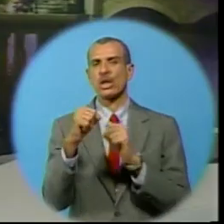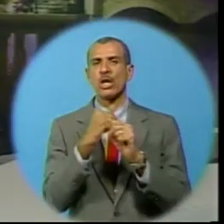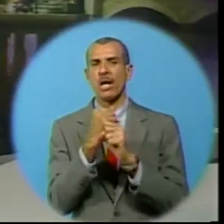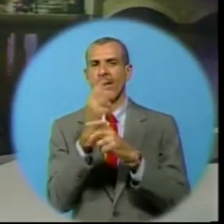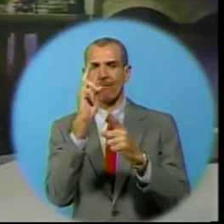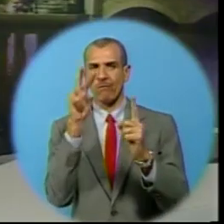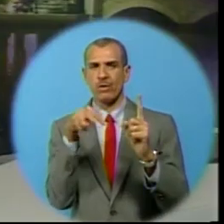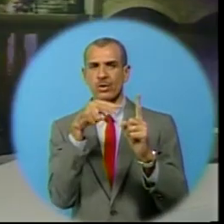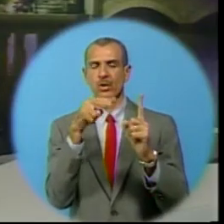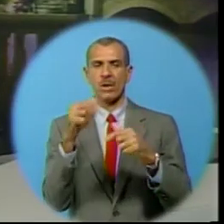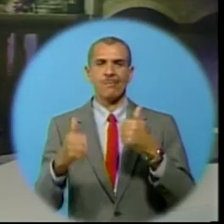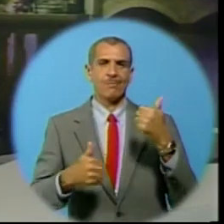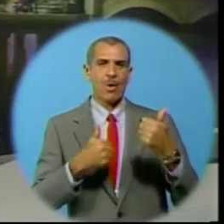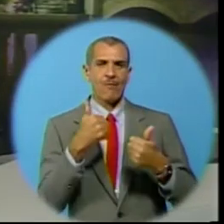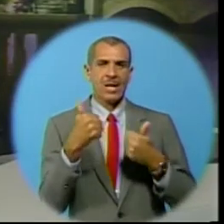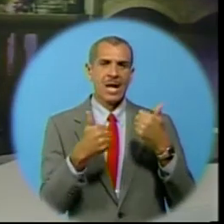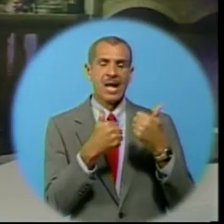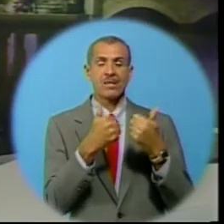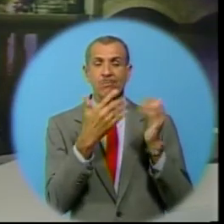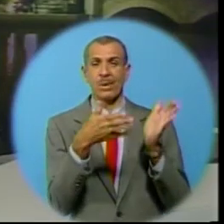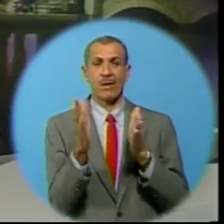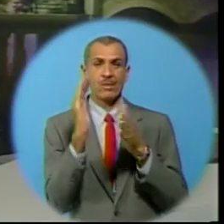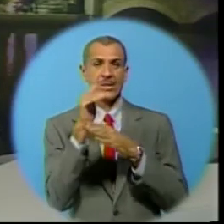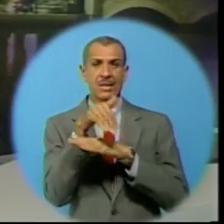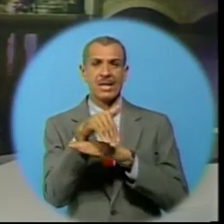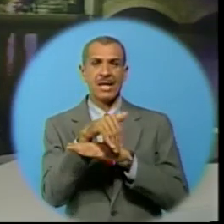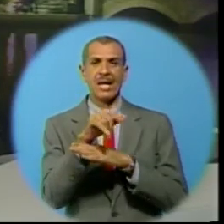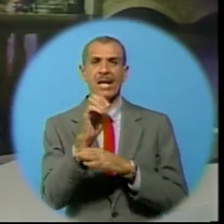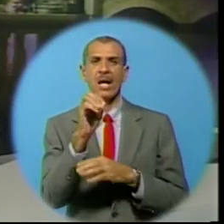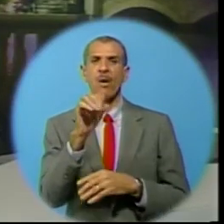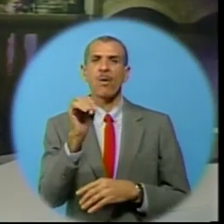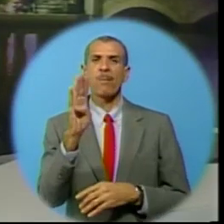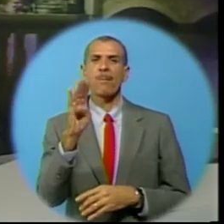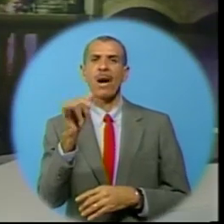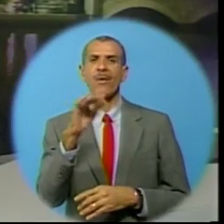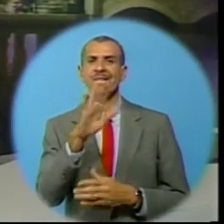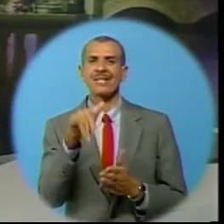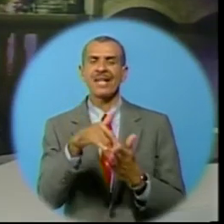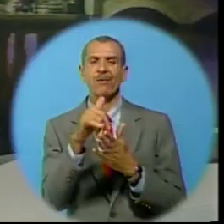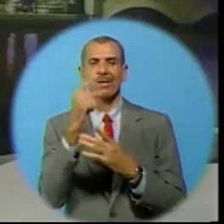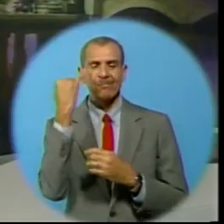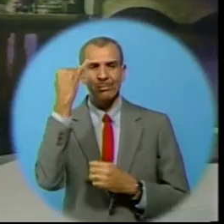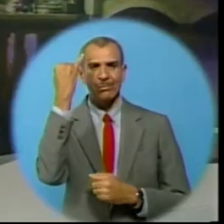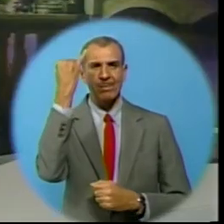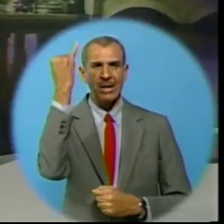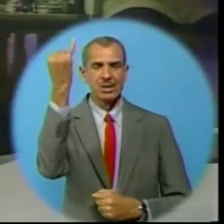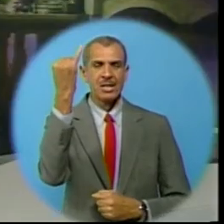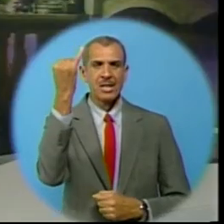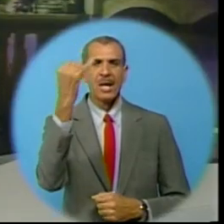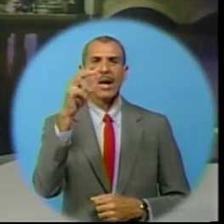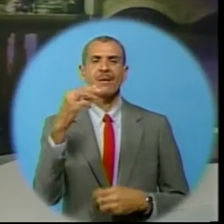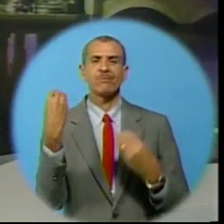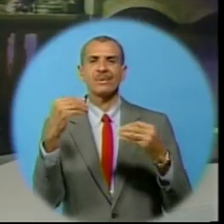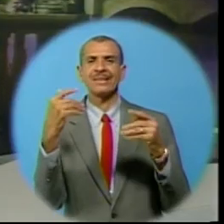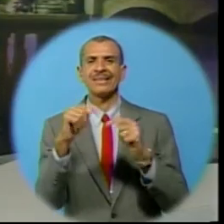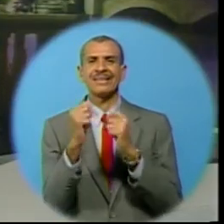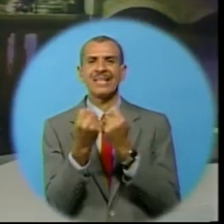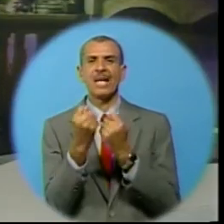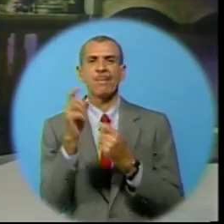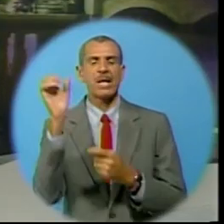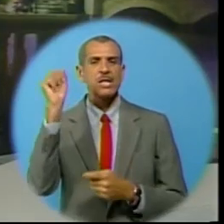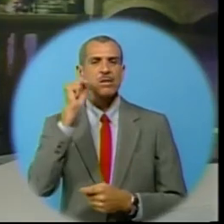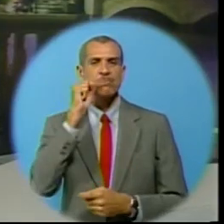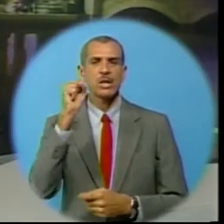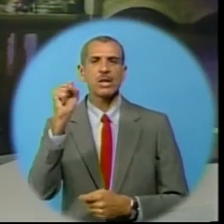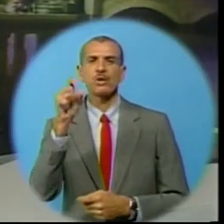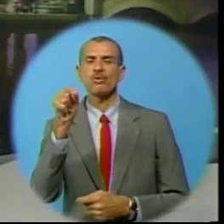visual and performing arts event is scheduled for tonight at the Arrow Barrow Center for Creative Imagination. Marketing team leader Sabrina Greenidge